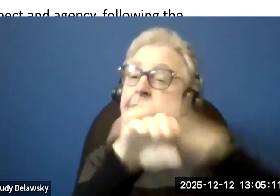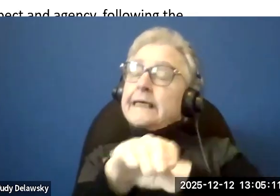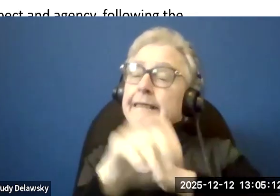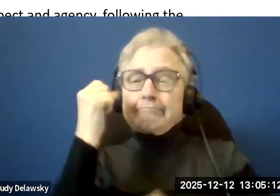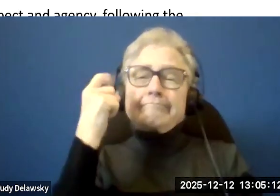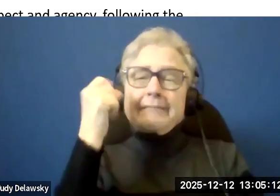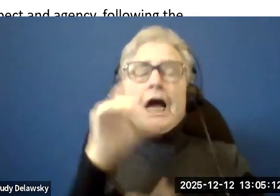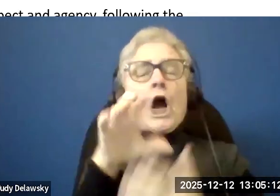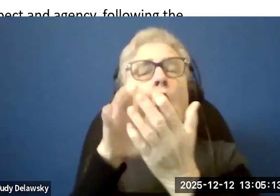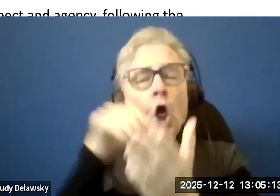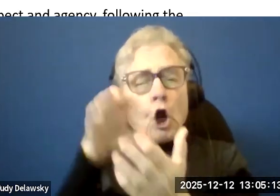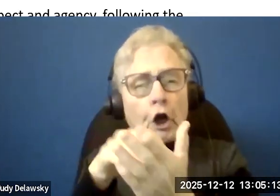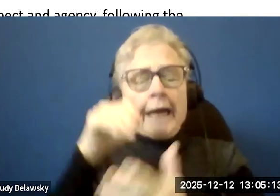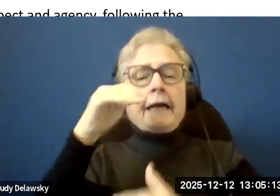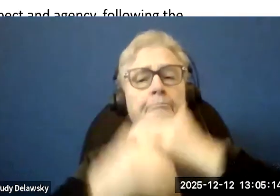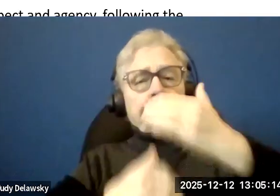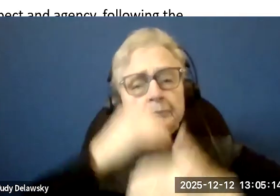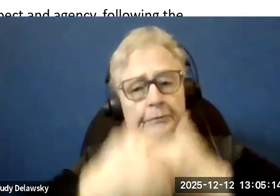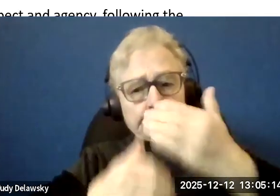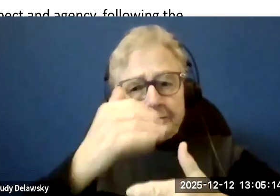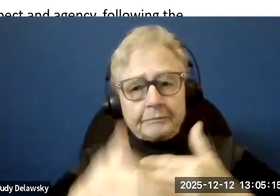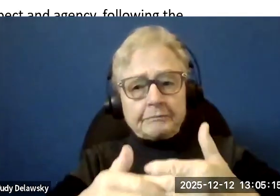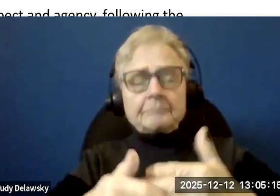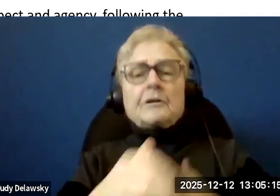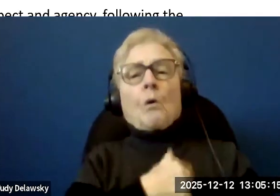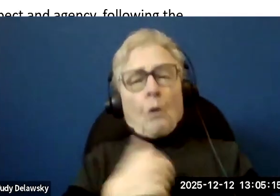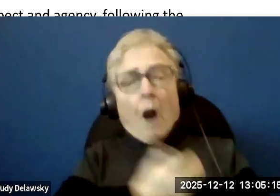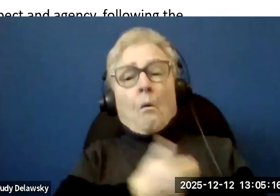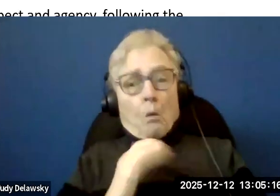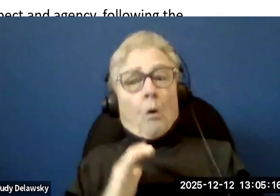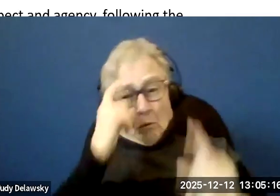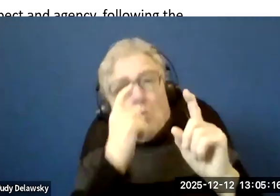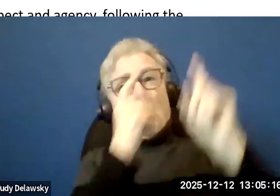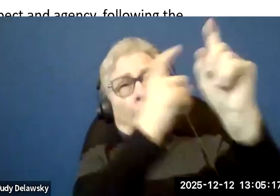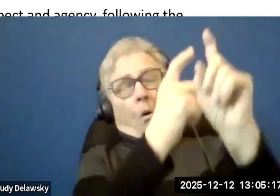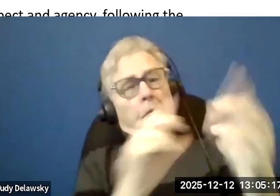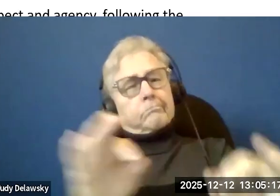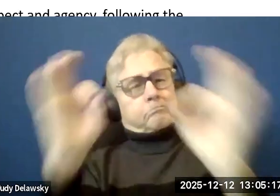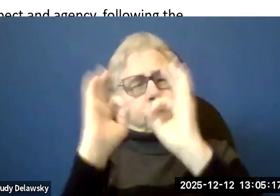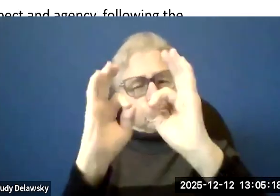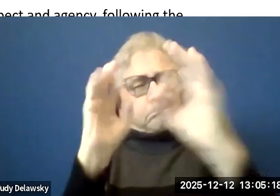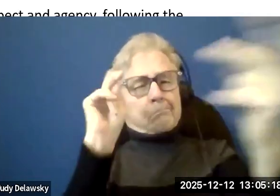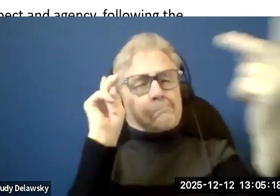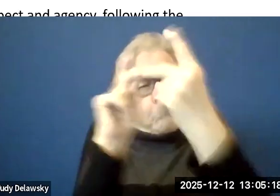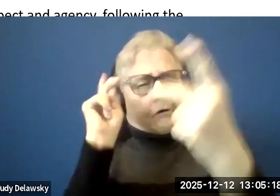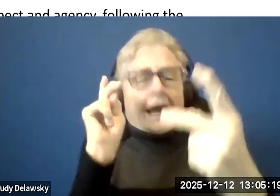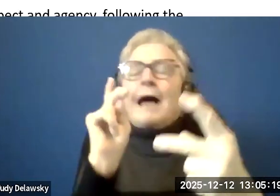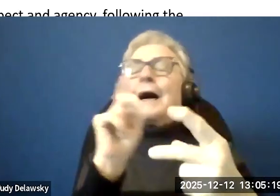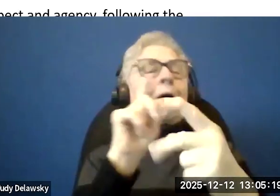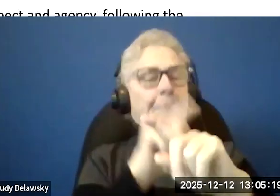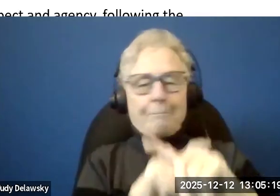process, and we are not aiming, we aim for perfection, but it is not always possible. So we're very